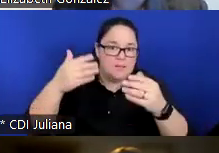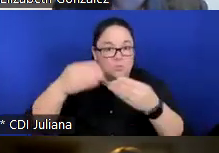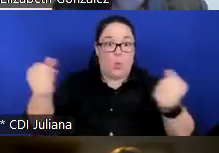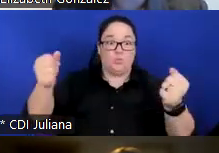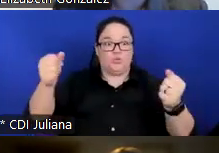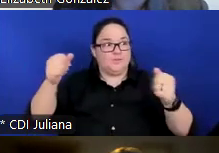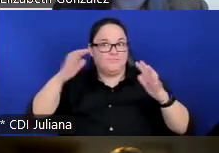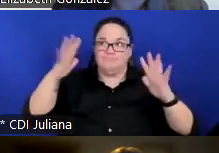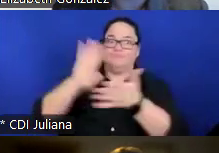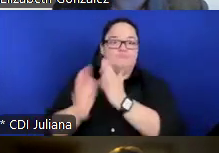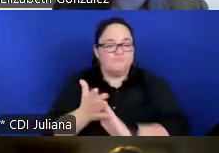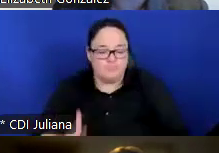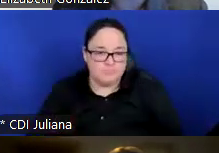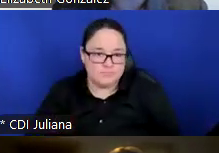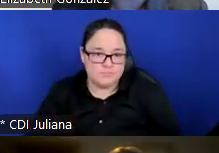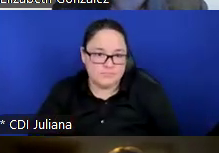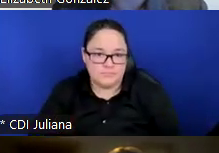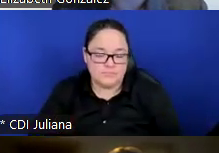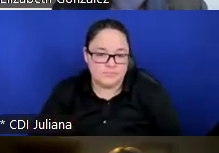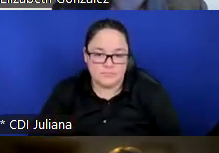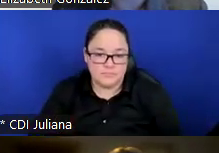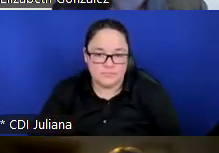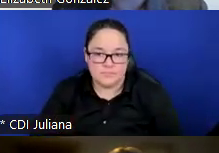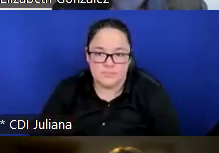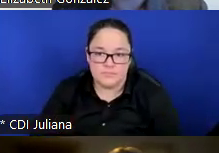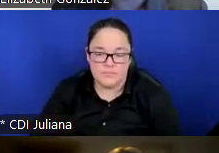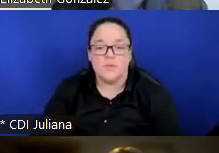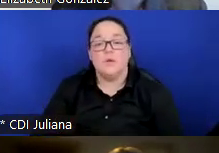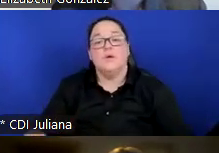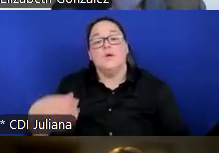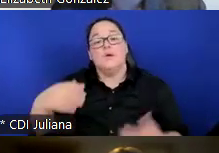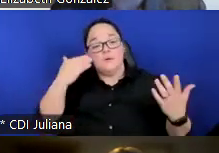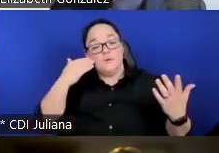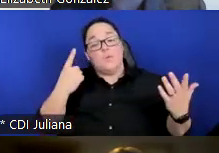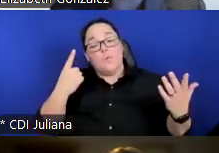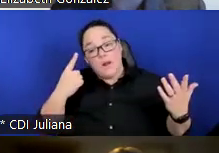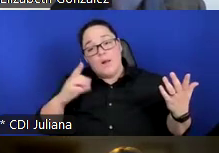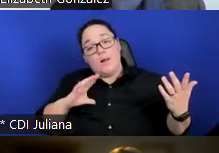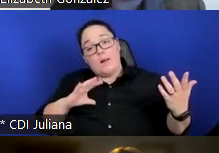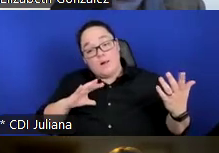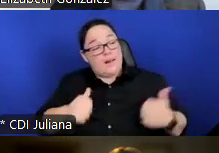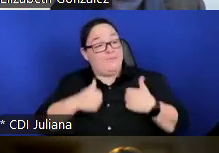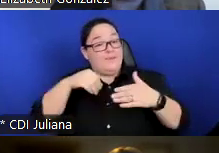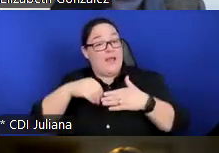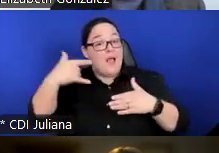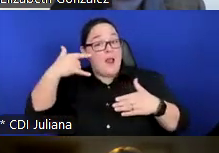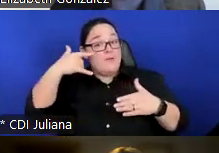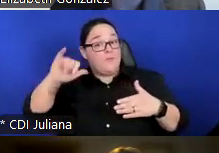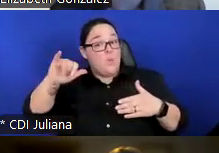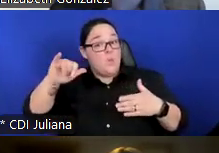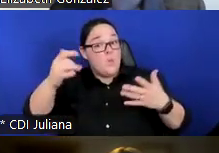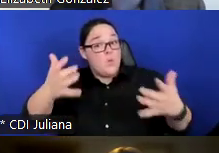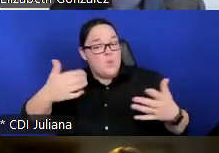One of the great things about living in California is there are very strong protections